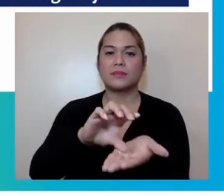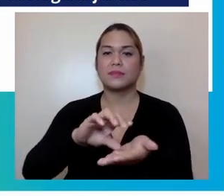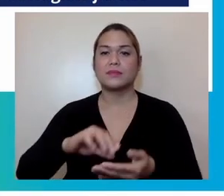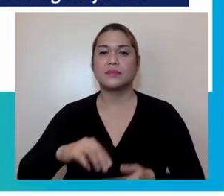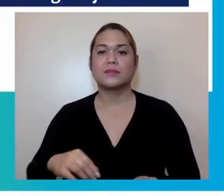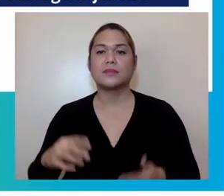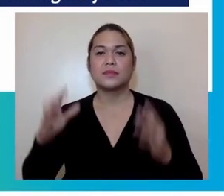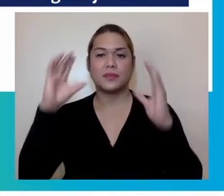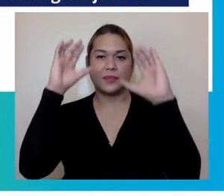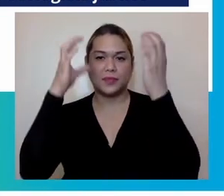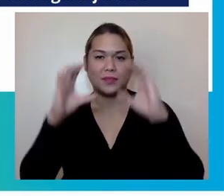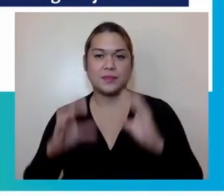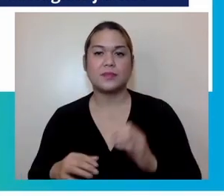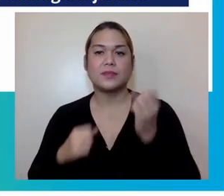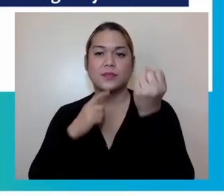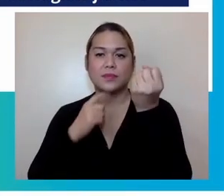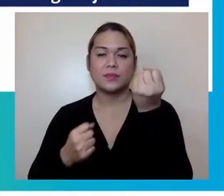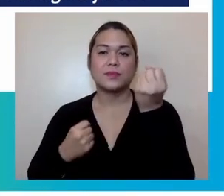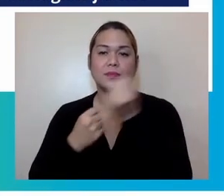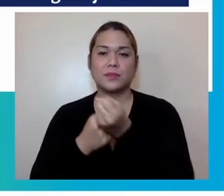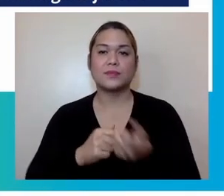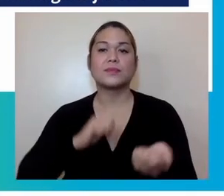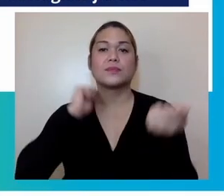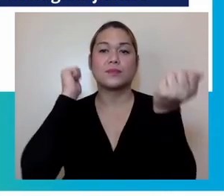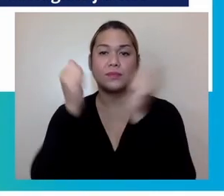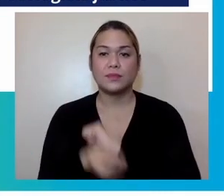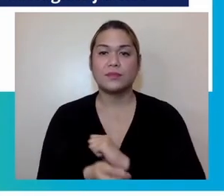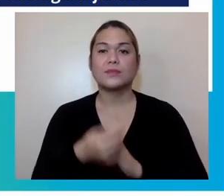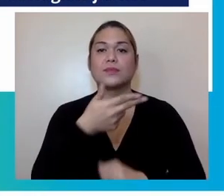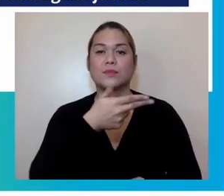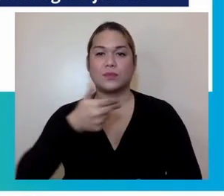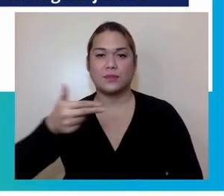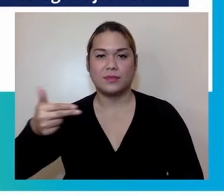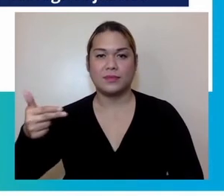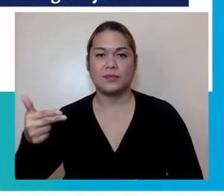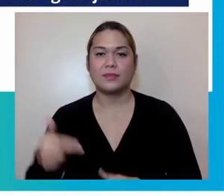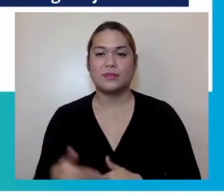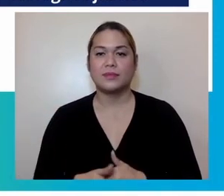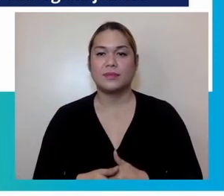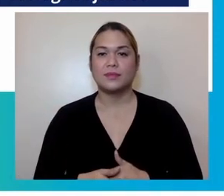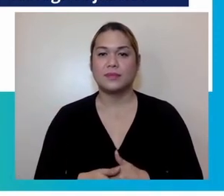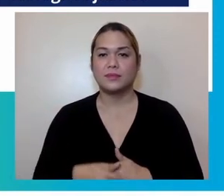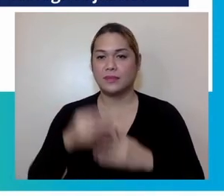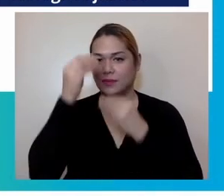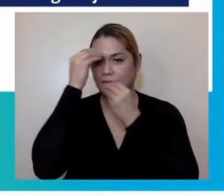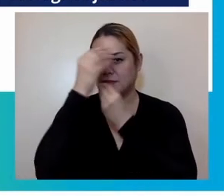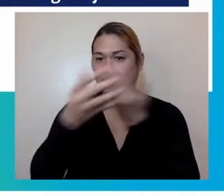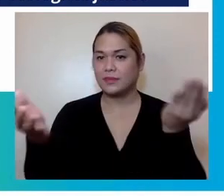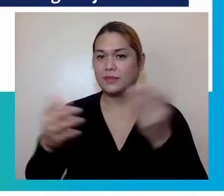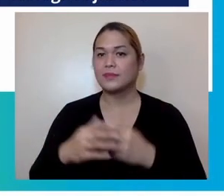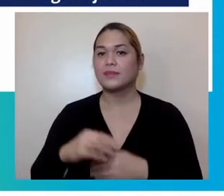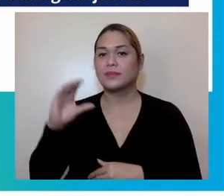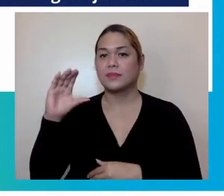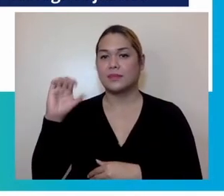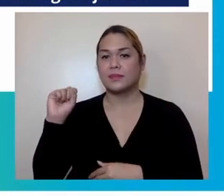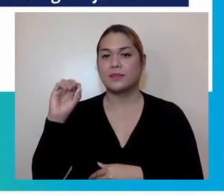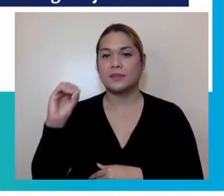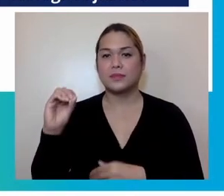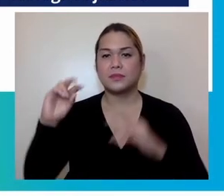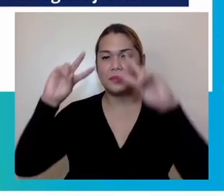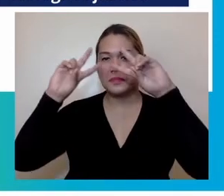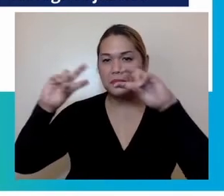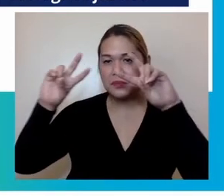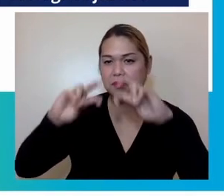Climate Fund. Today she's going to provide a CSO critique on ADB's policy on geothermal